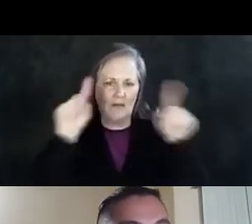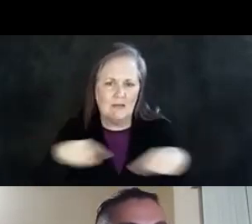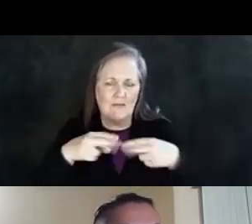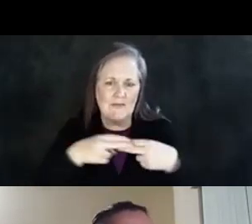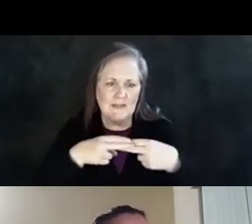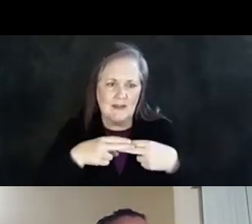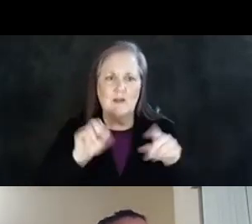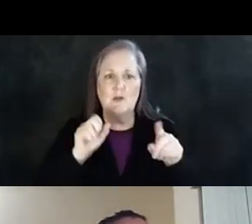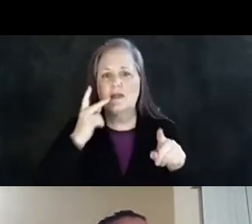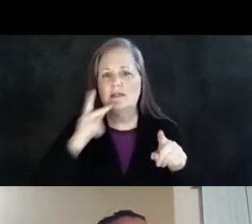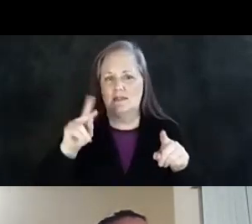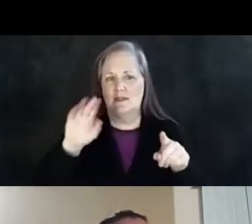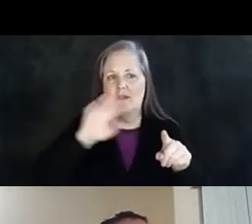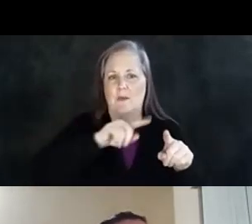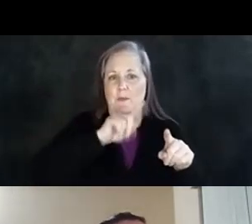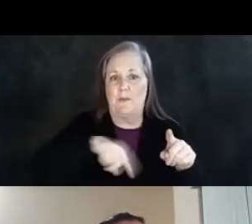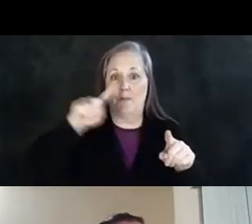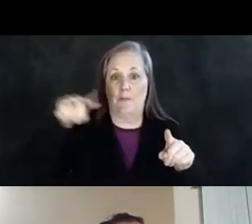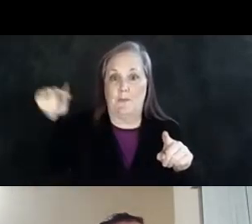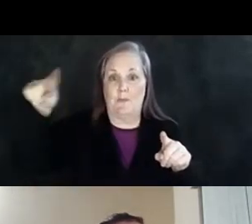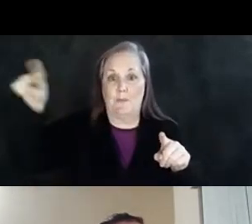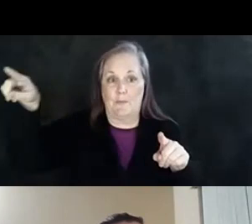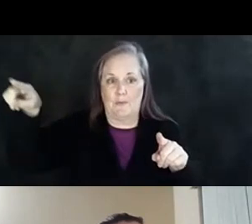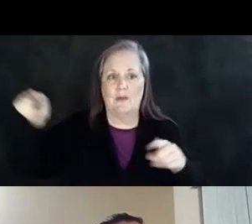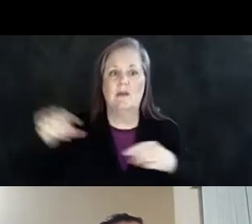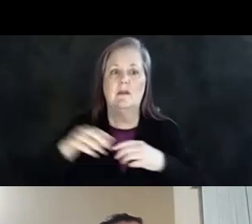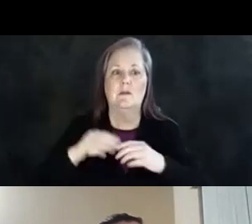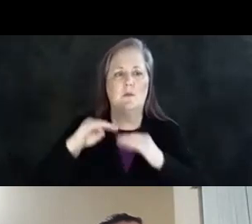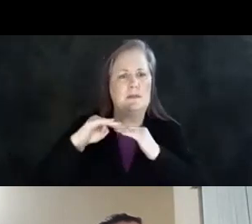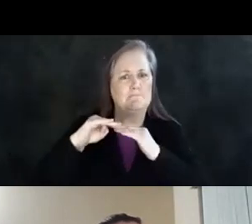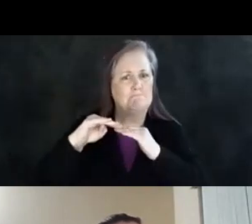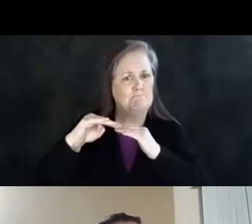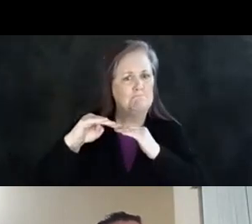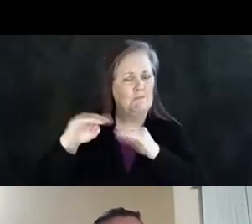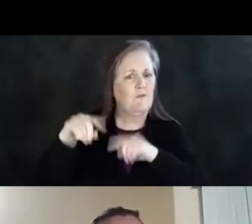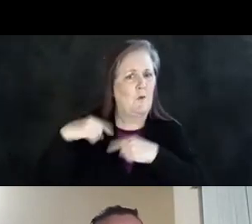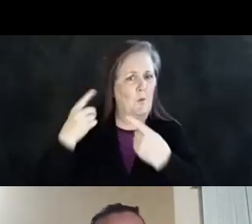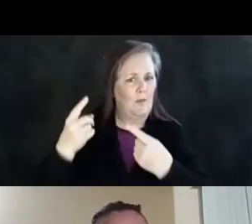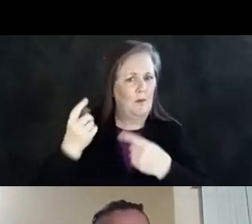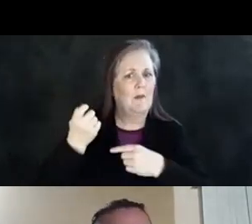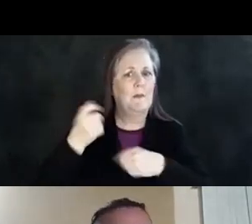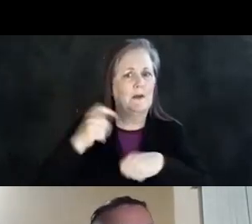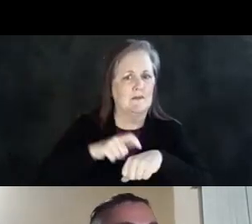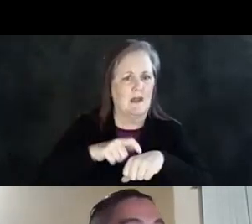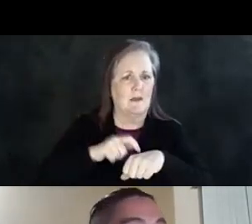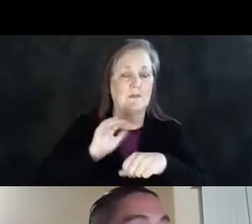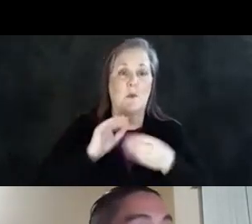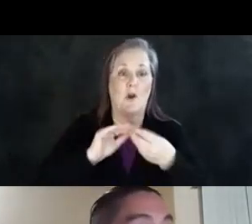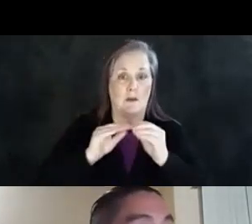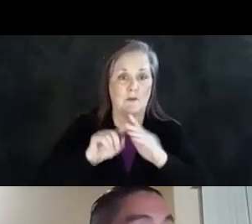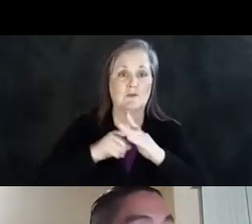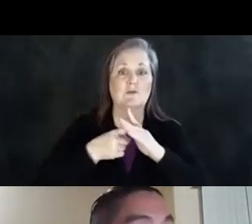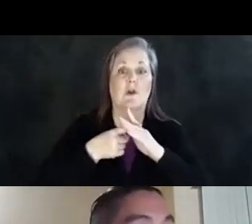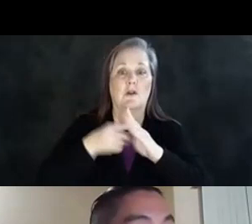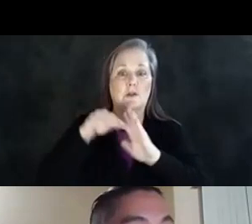the chart that shows that we've been at a plateau for a while, and now actually our numbers are beginning